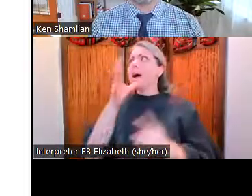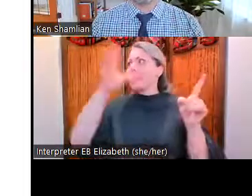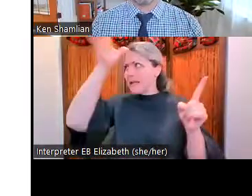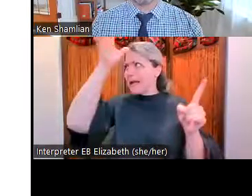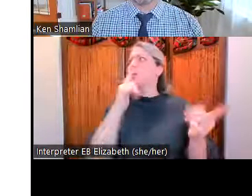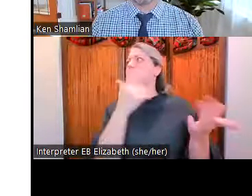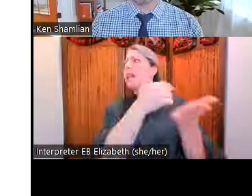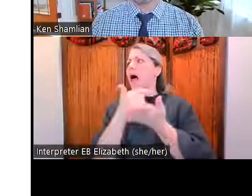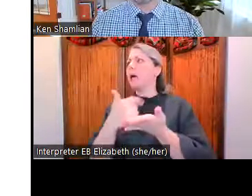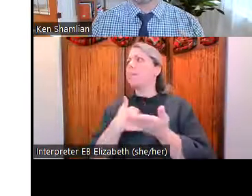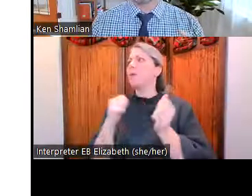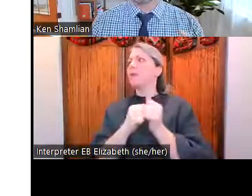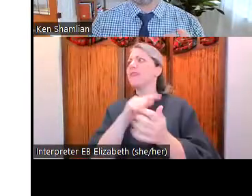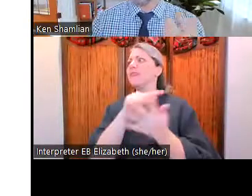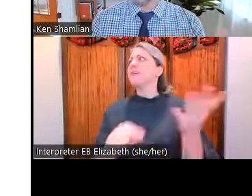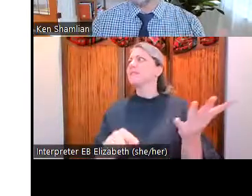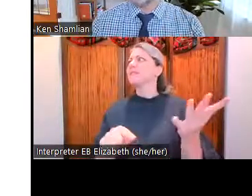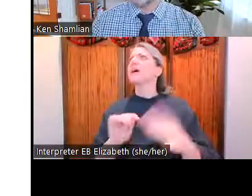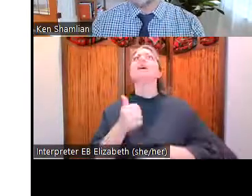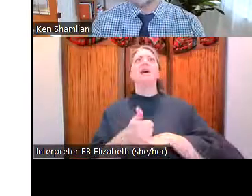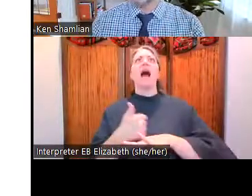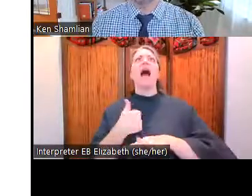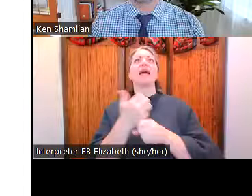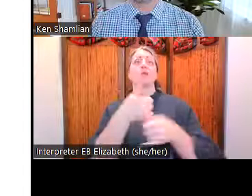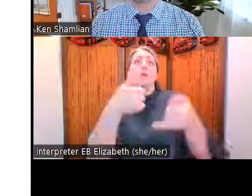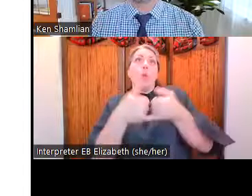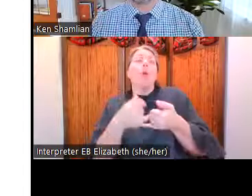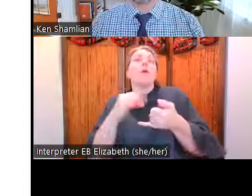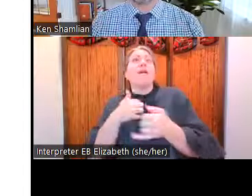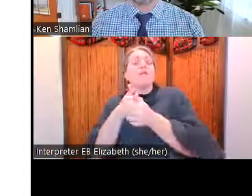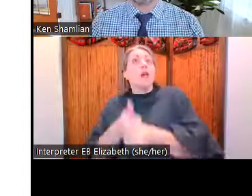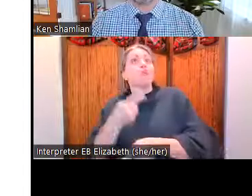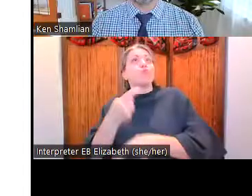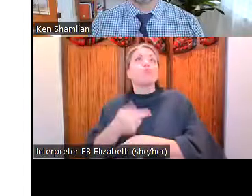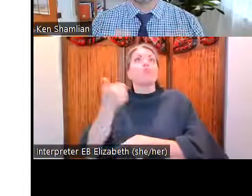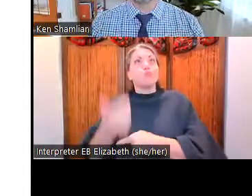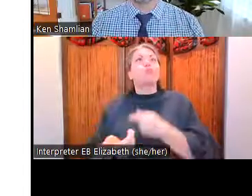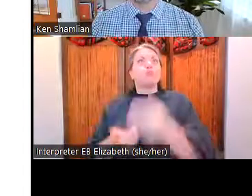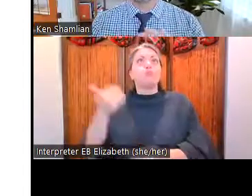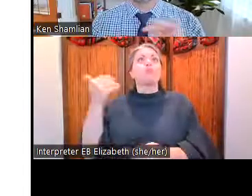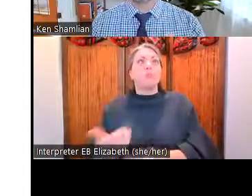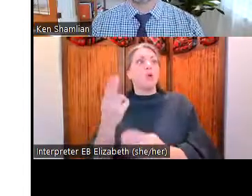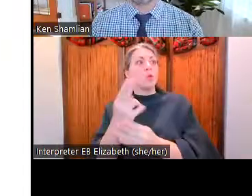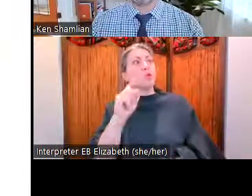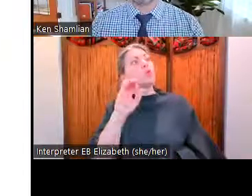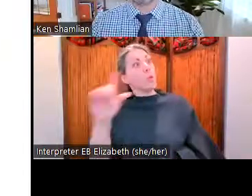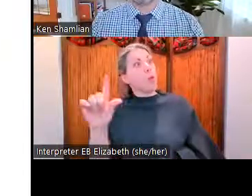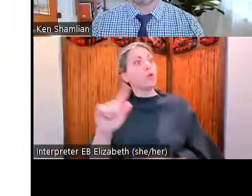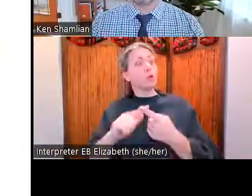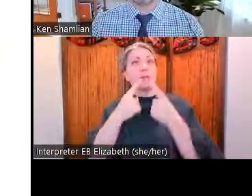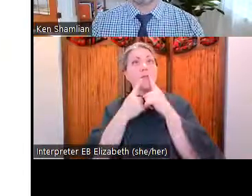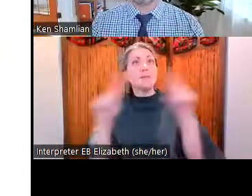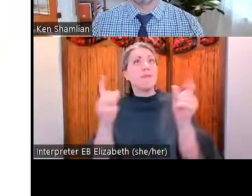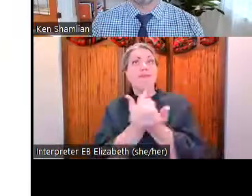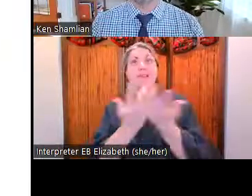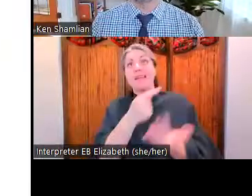set up the situation where maybe I do get a reward if I can actually use these tools to get through all the things that